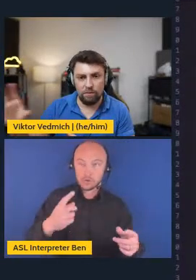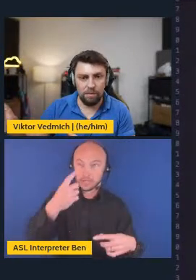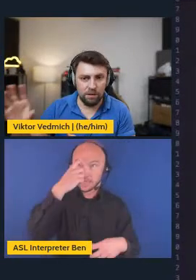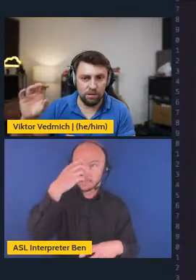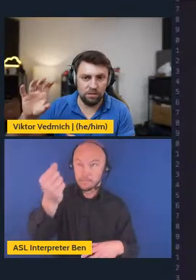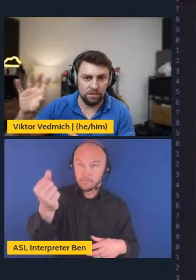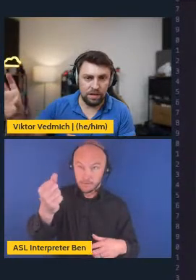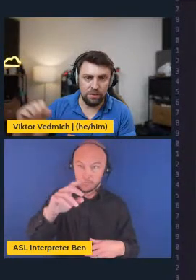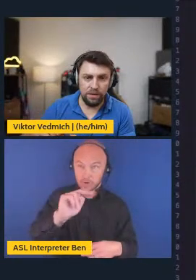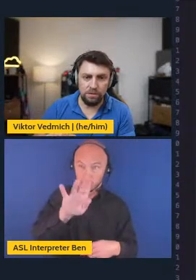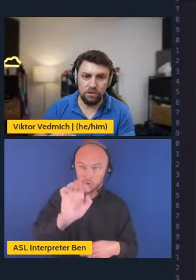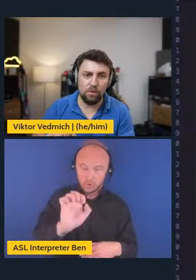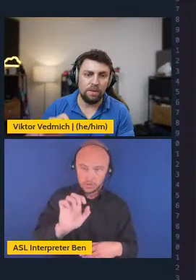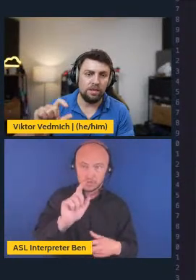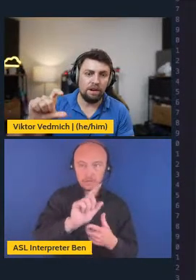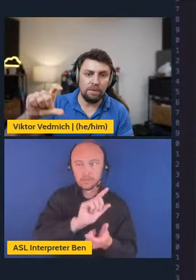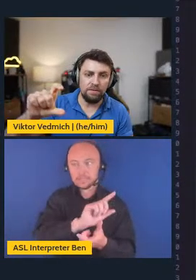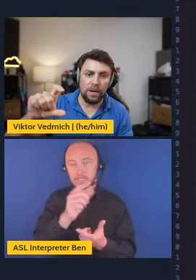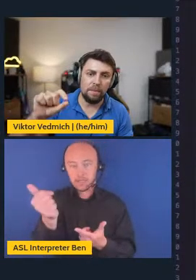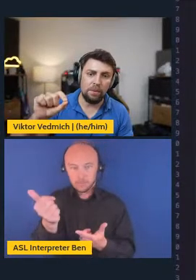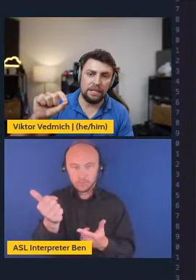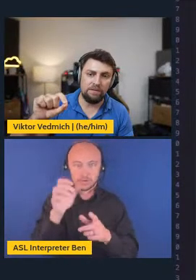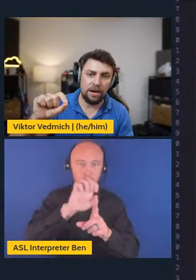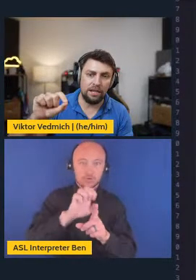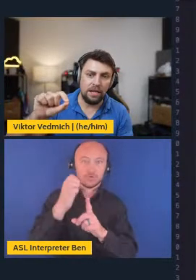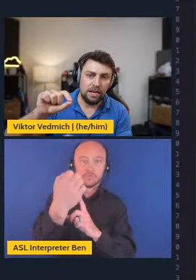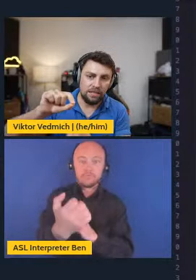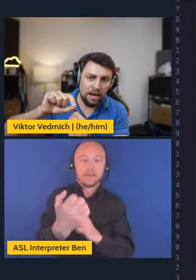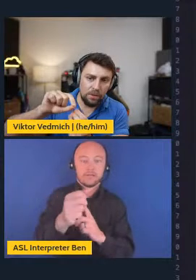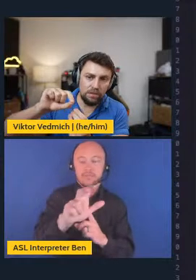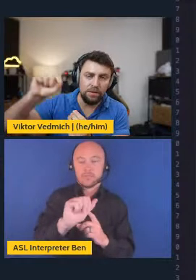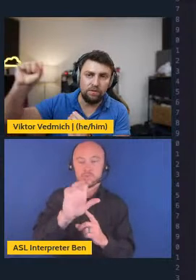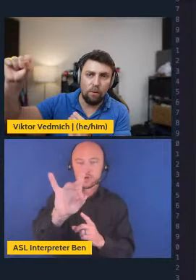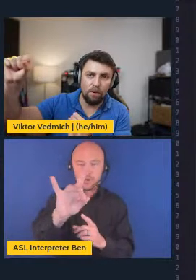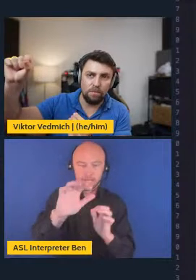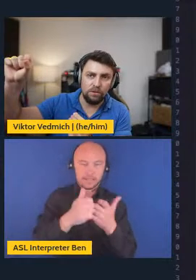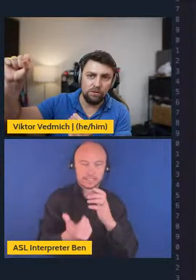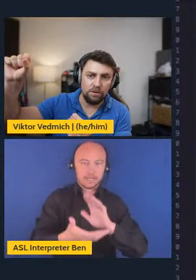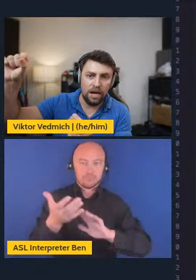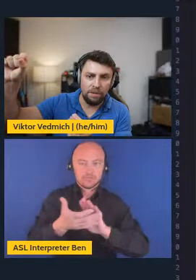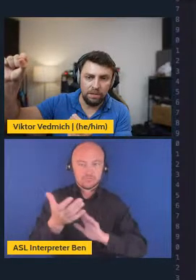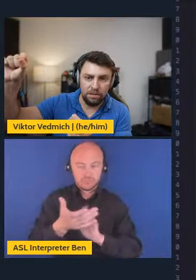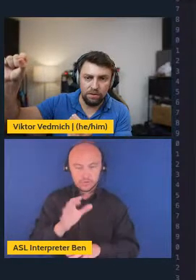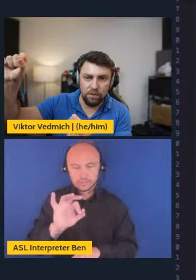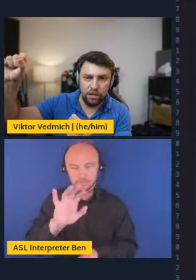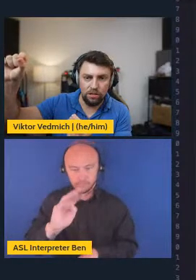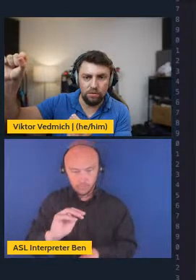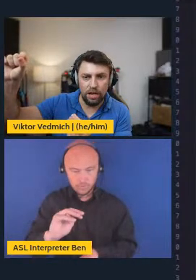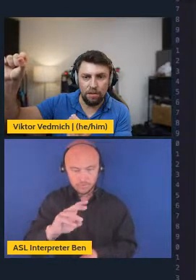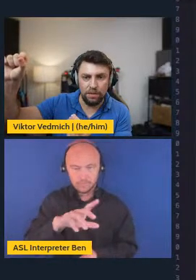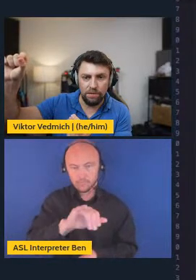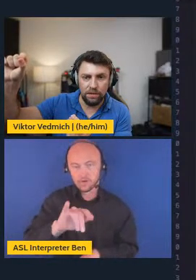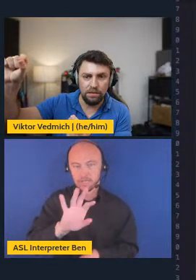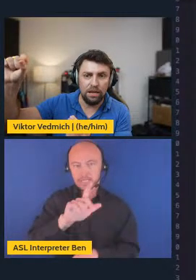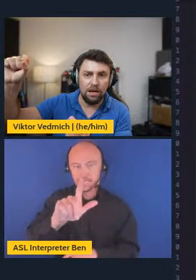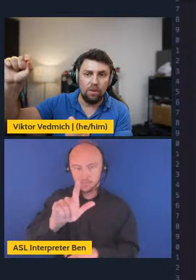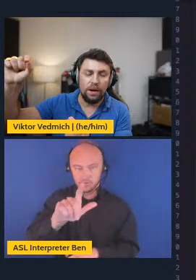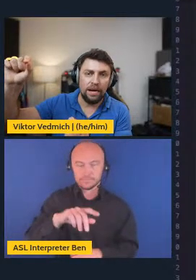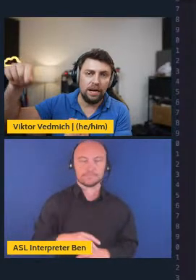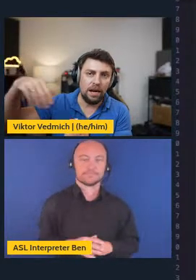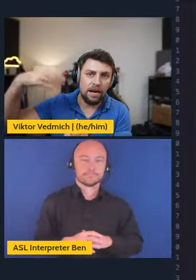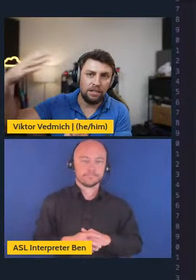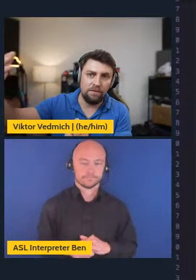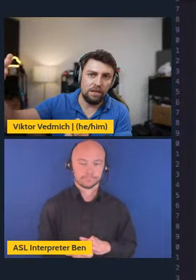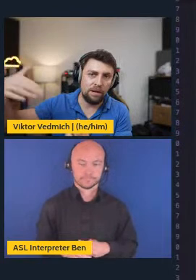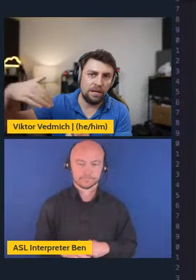for memory nodes, it's another one. So environment variable where I define, it's how it transformed to YAML configuration, to YAML manifest,